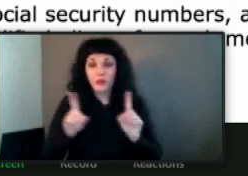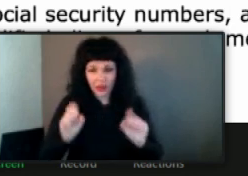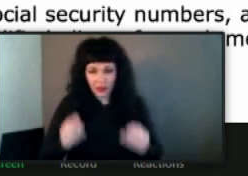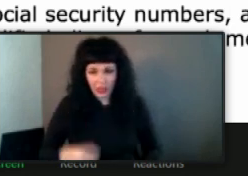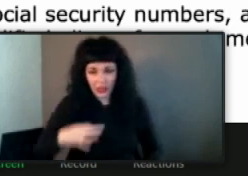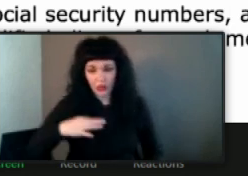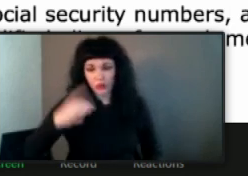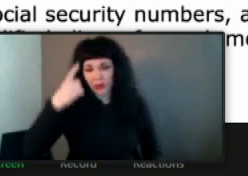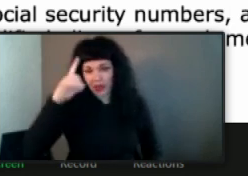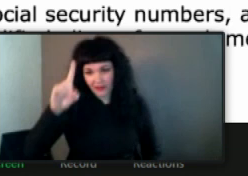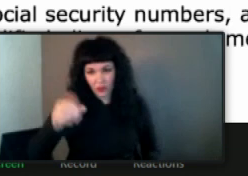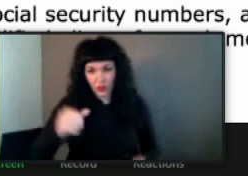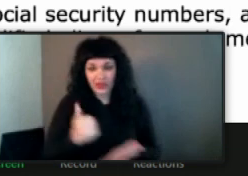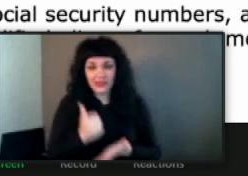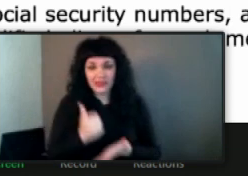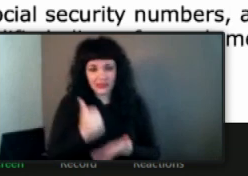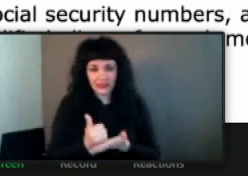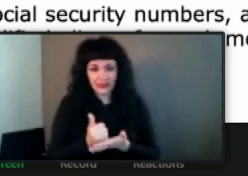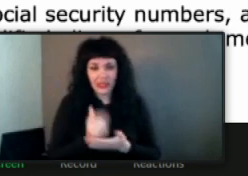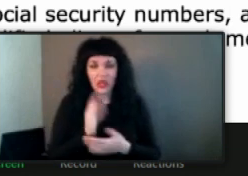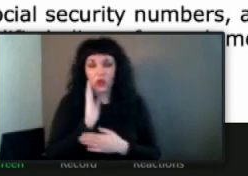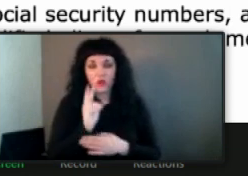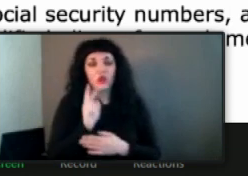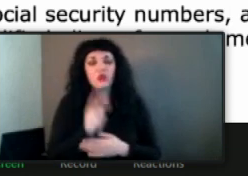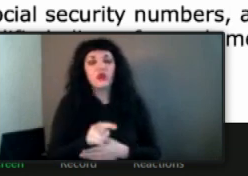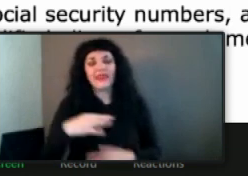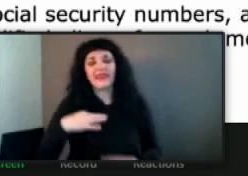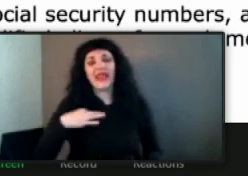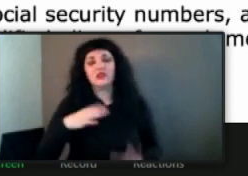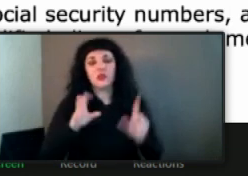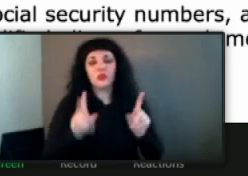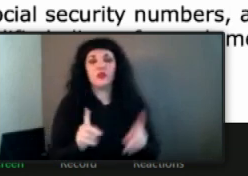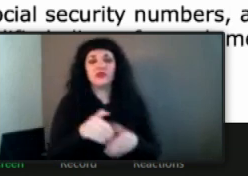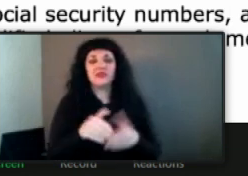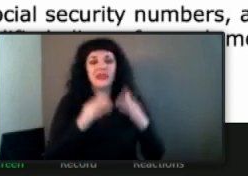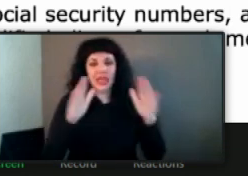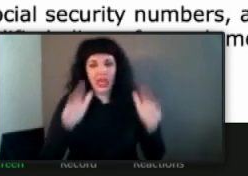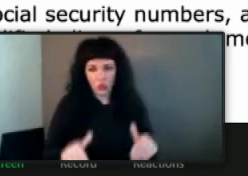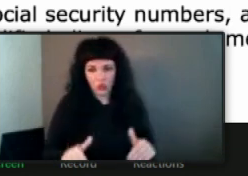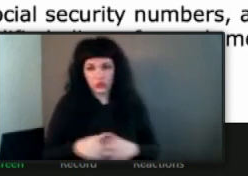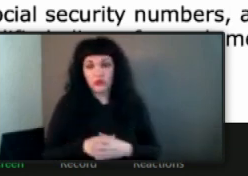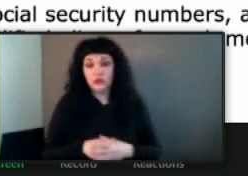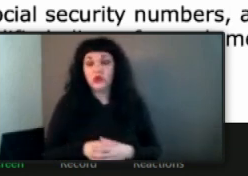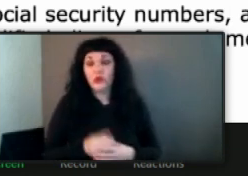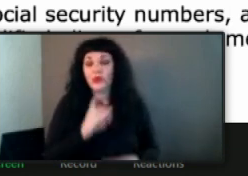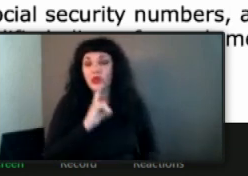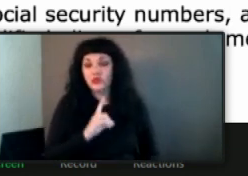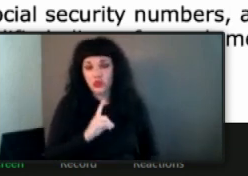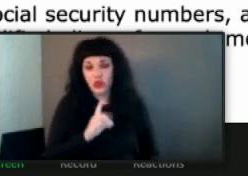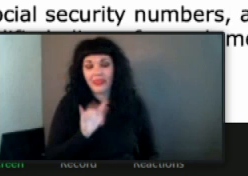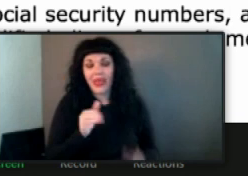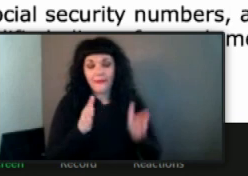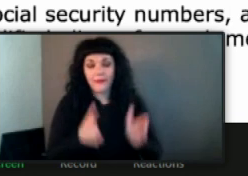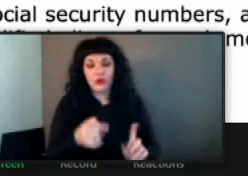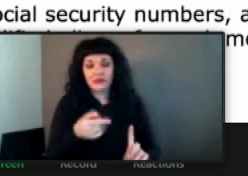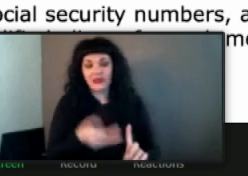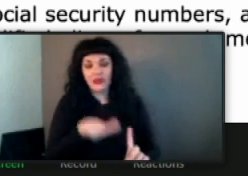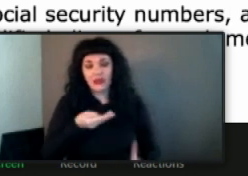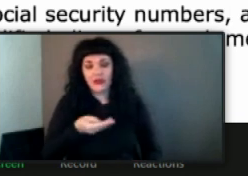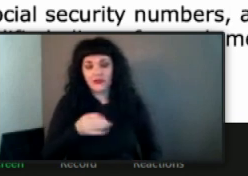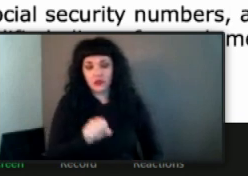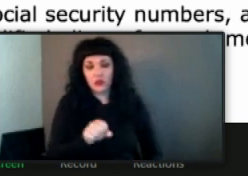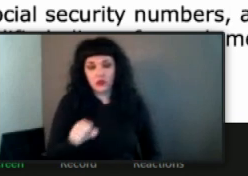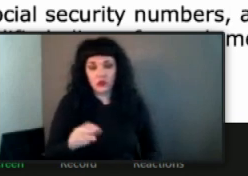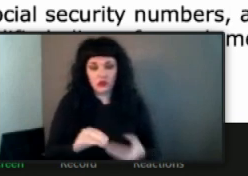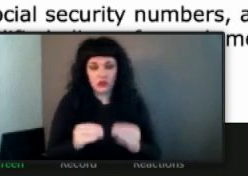the household. So they just need to make sure they provide social security number as well as verification document